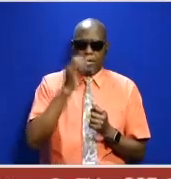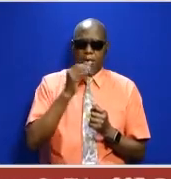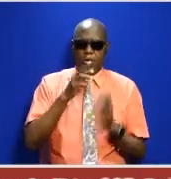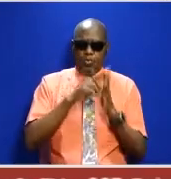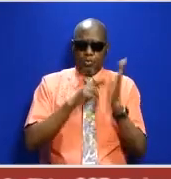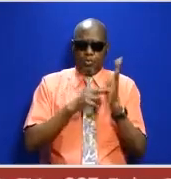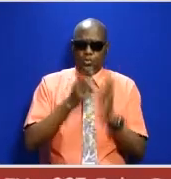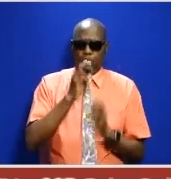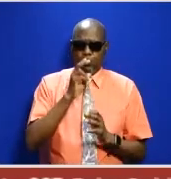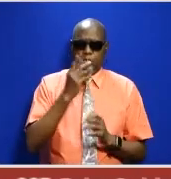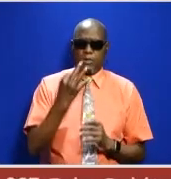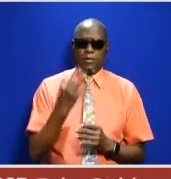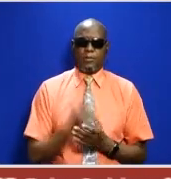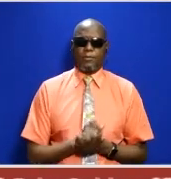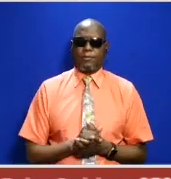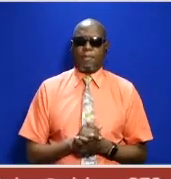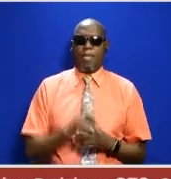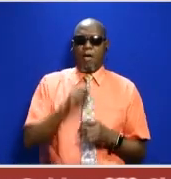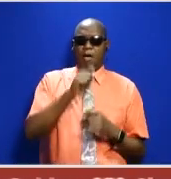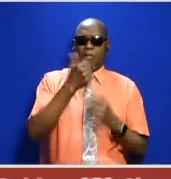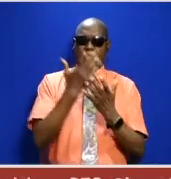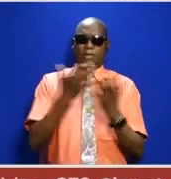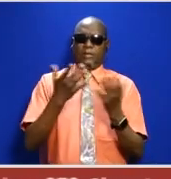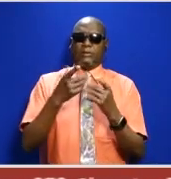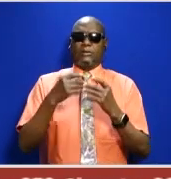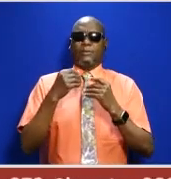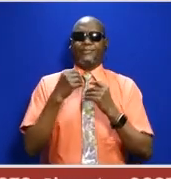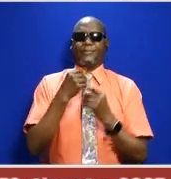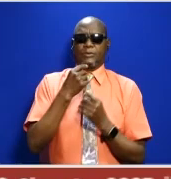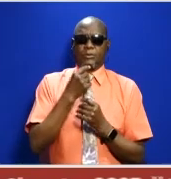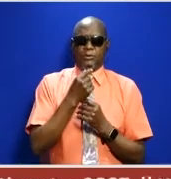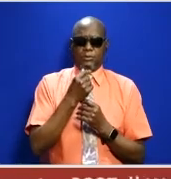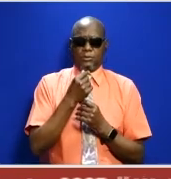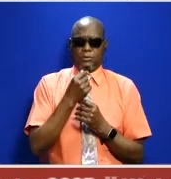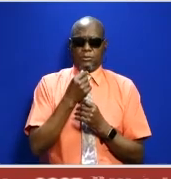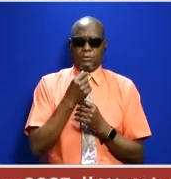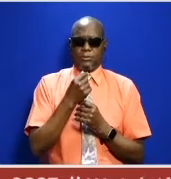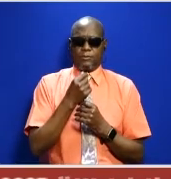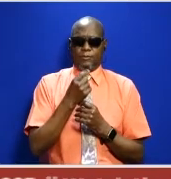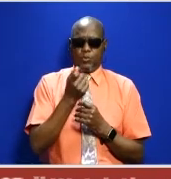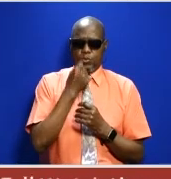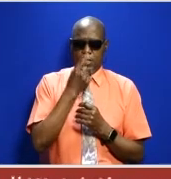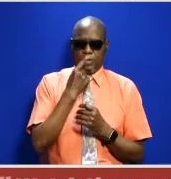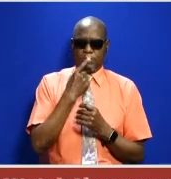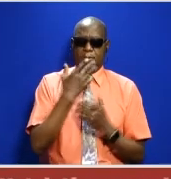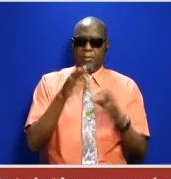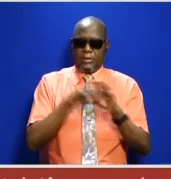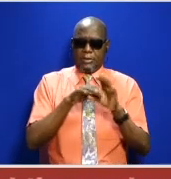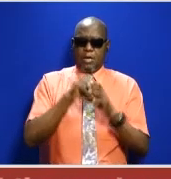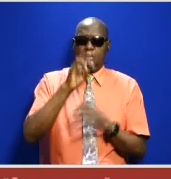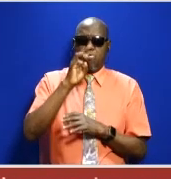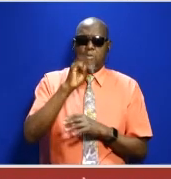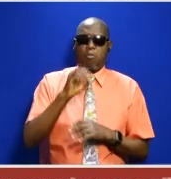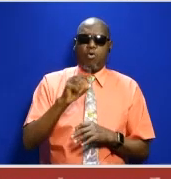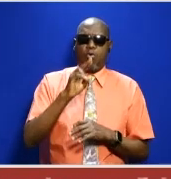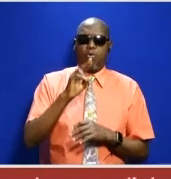2023. Lengine ni maneno ya drugs. Na mimi nakuja kuweka public participation ya muguka. Because I cannot ban